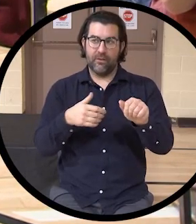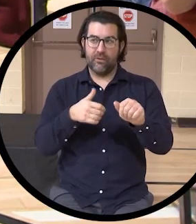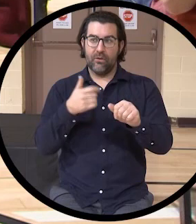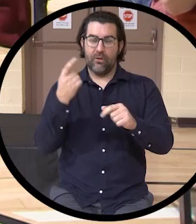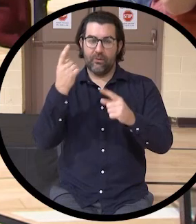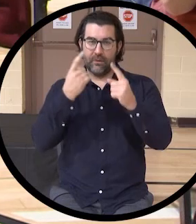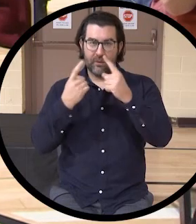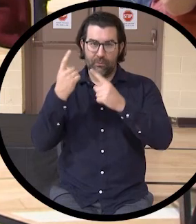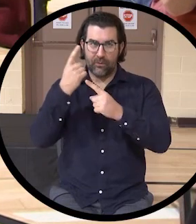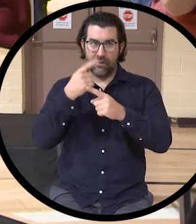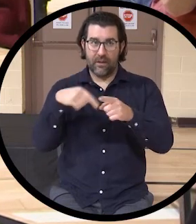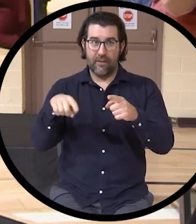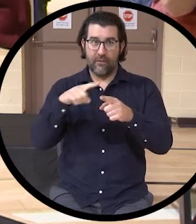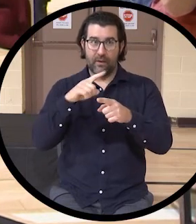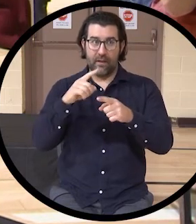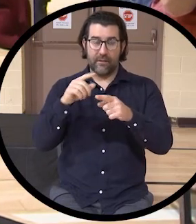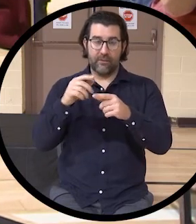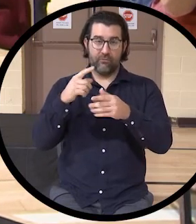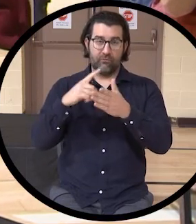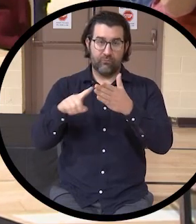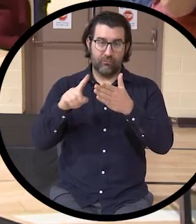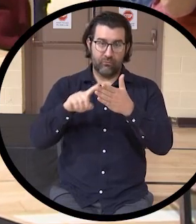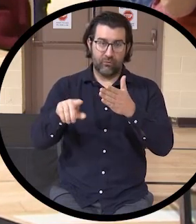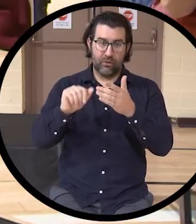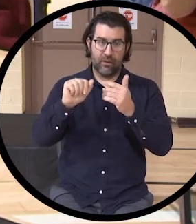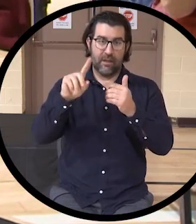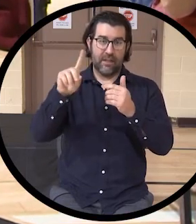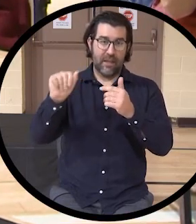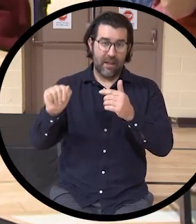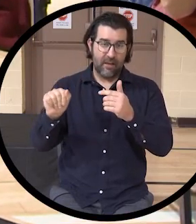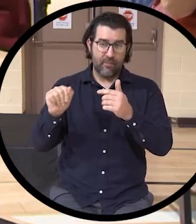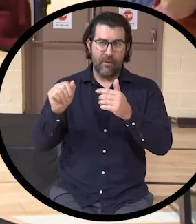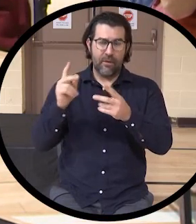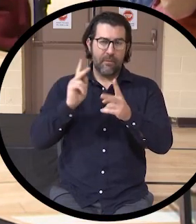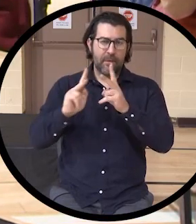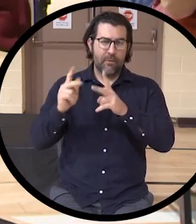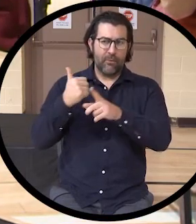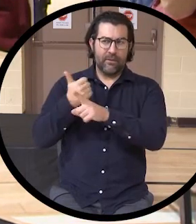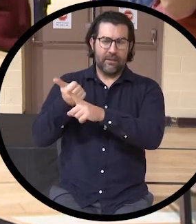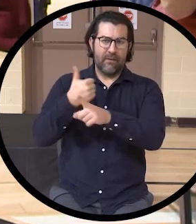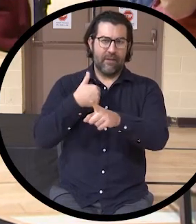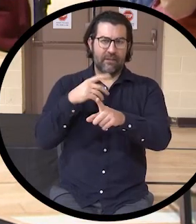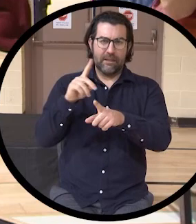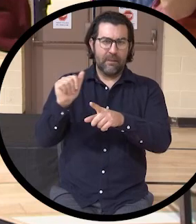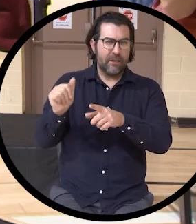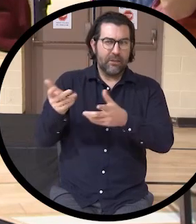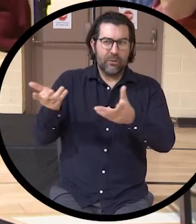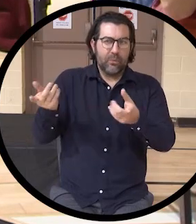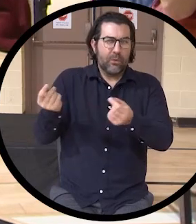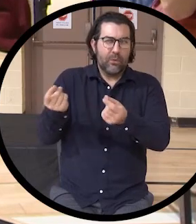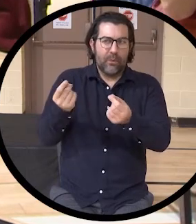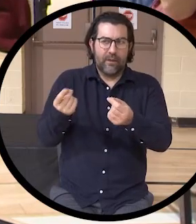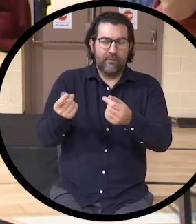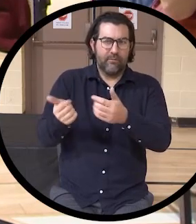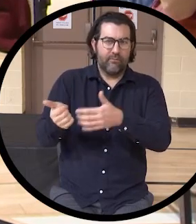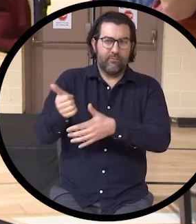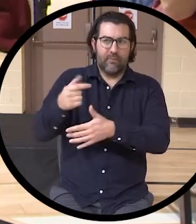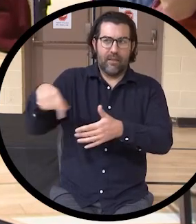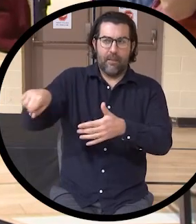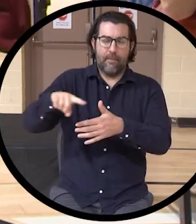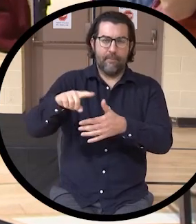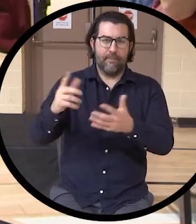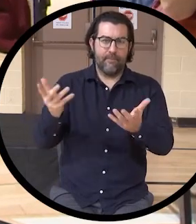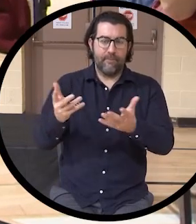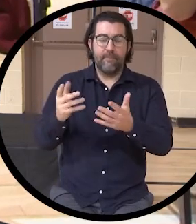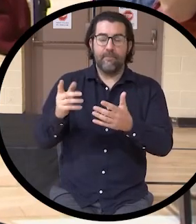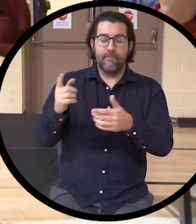consideration that you guys look at the Americans with Disabilities Act. What are you doing for people with disabilities? So the question, again, the first part